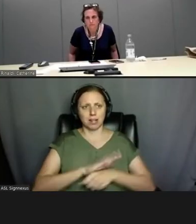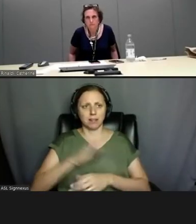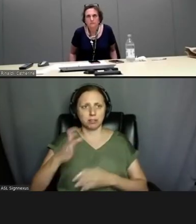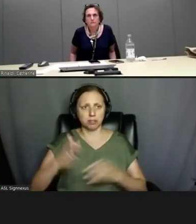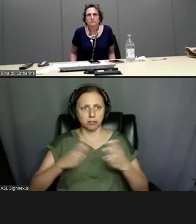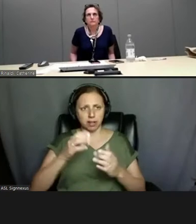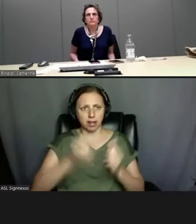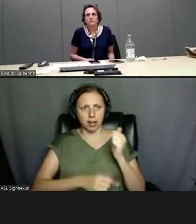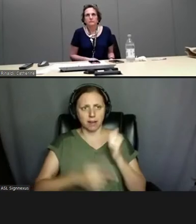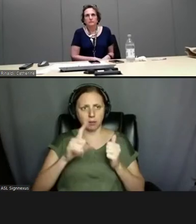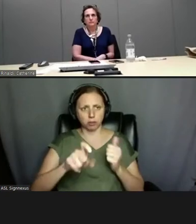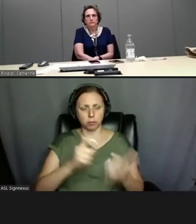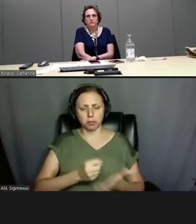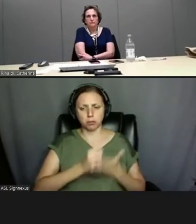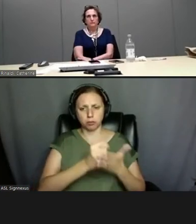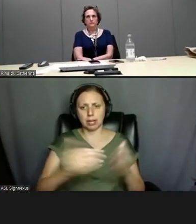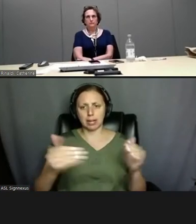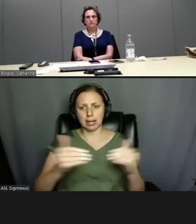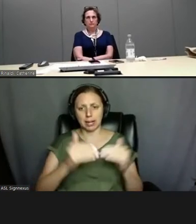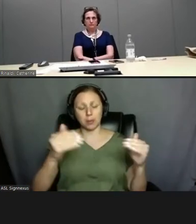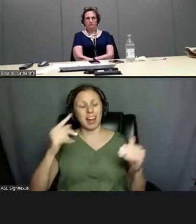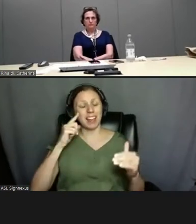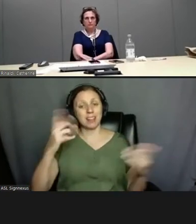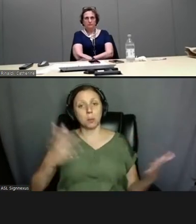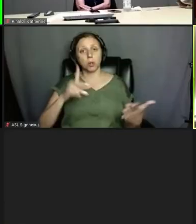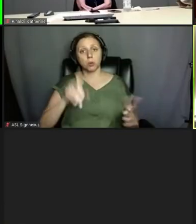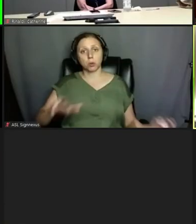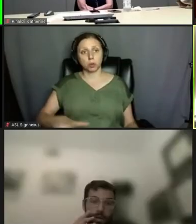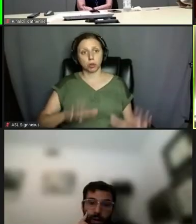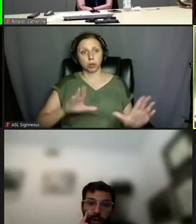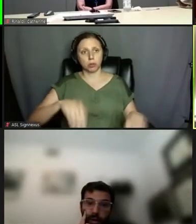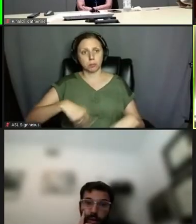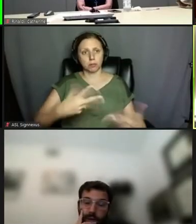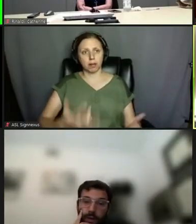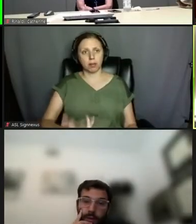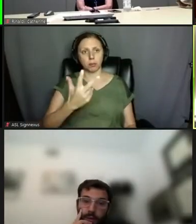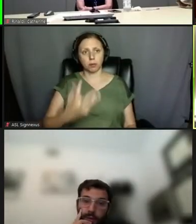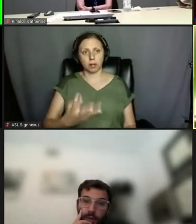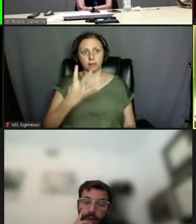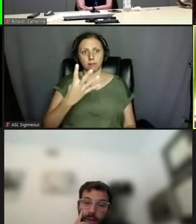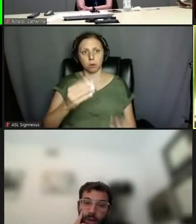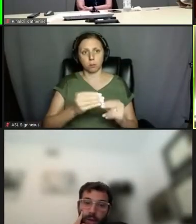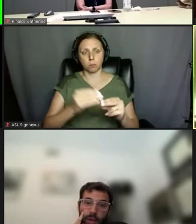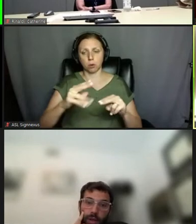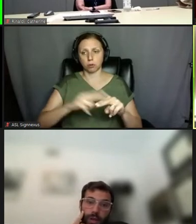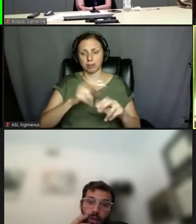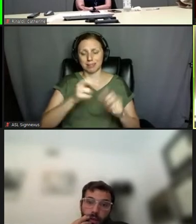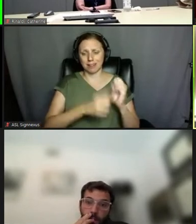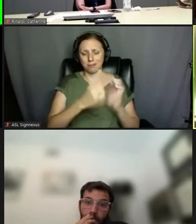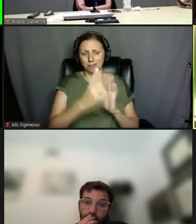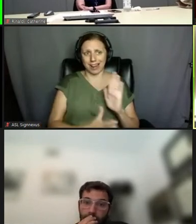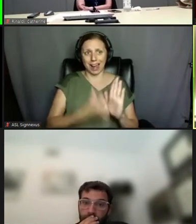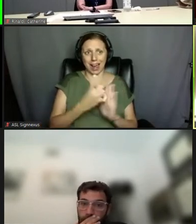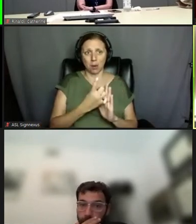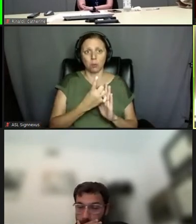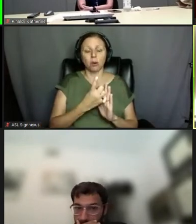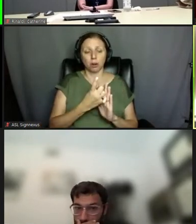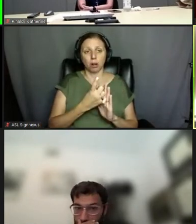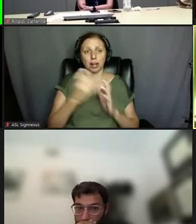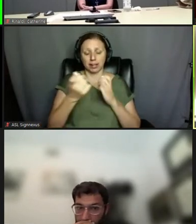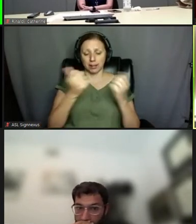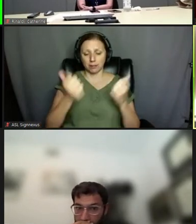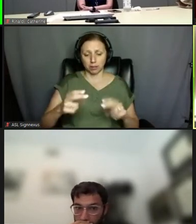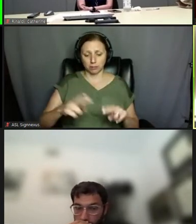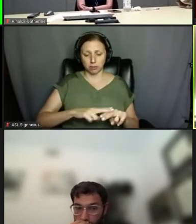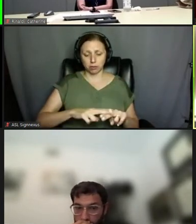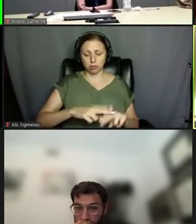treated equally. And I think what y'all should do is give them like three or four more trains an hour, you know, and then get rid of the train at